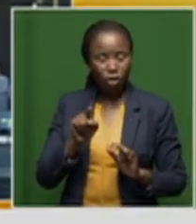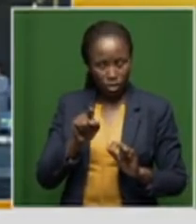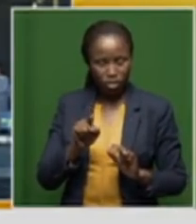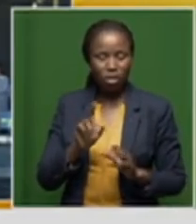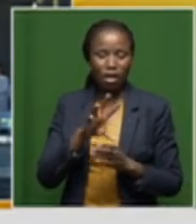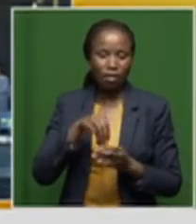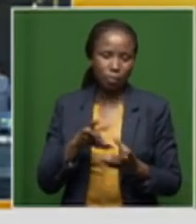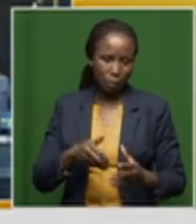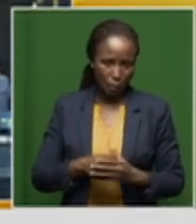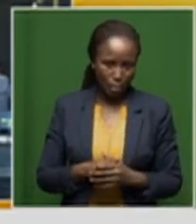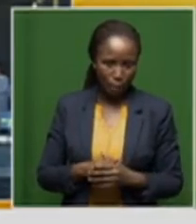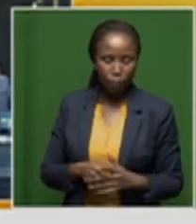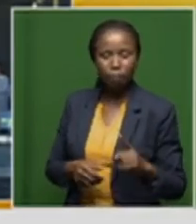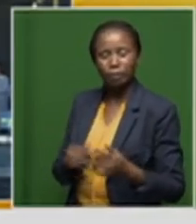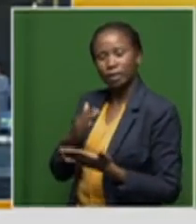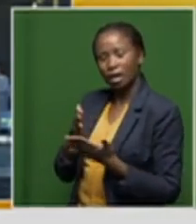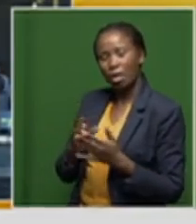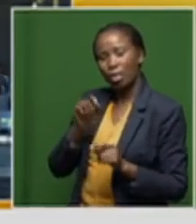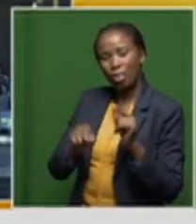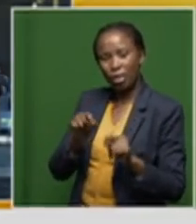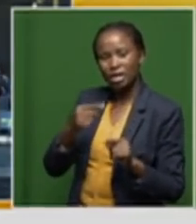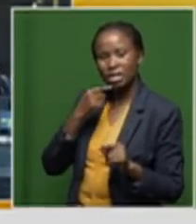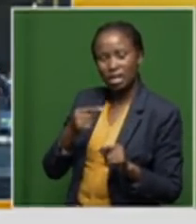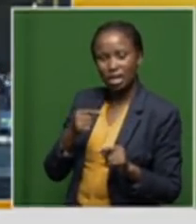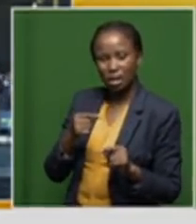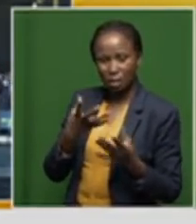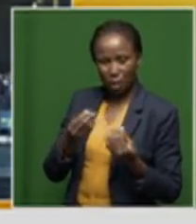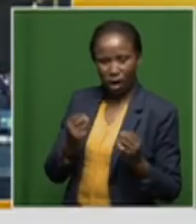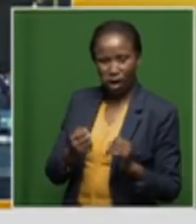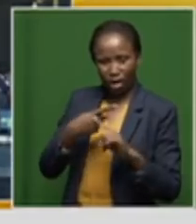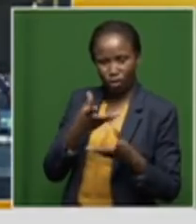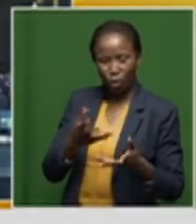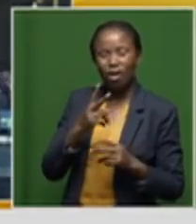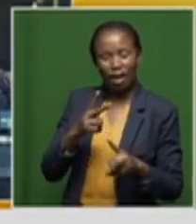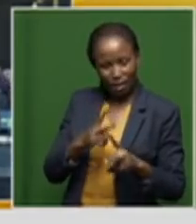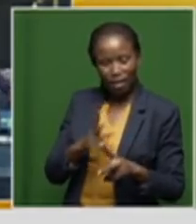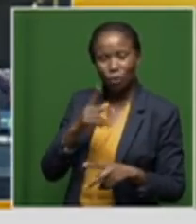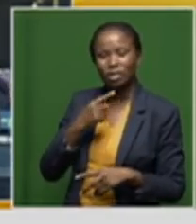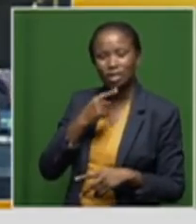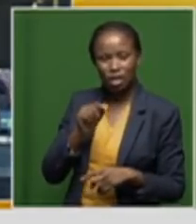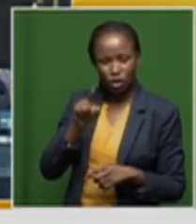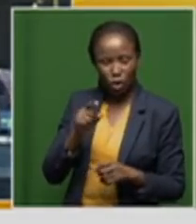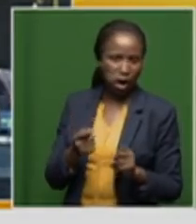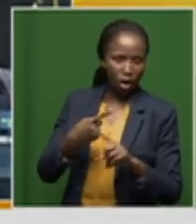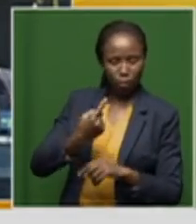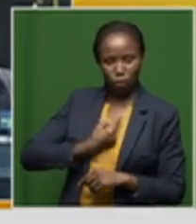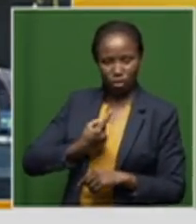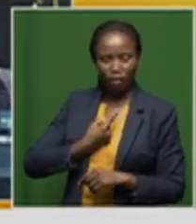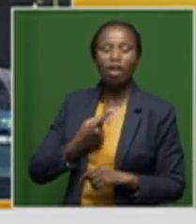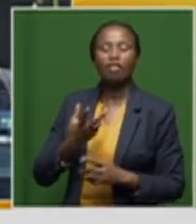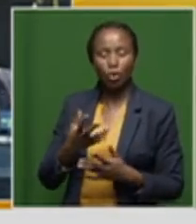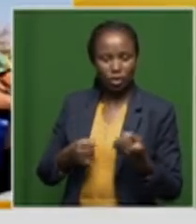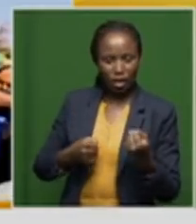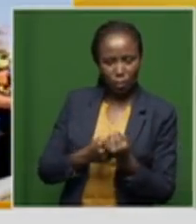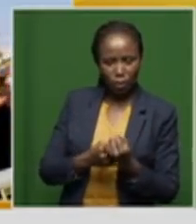movement. Some are criticizing you, though, for this contradiction. I'll pose this question again. Some are saying you are contradicting yourself in supporting the